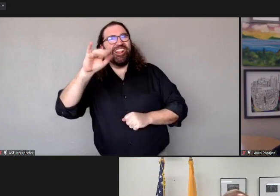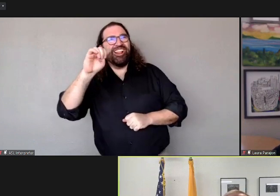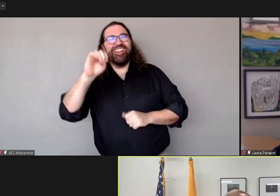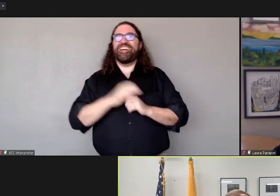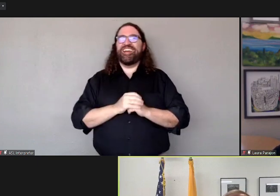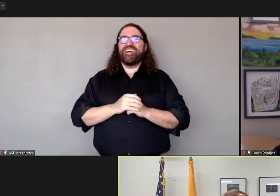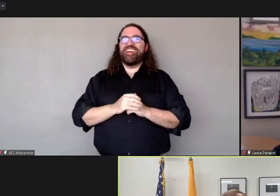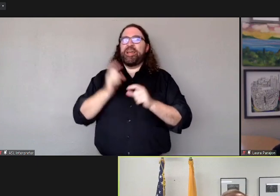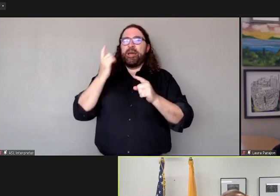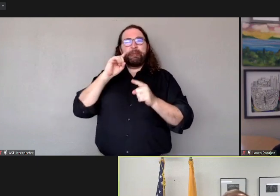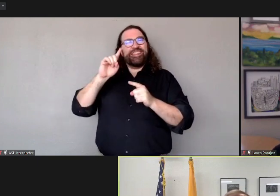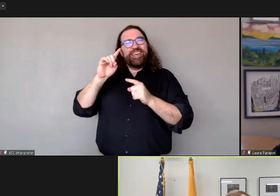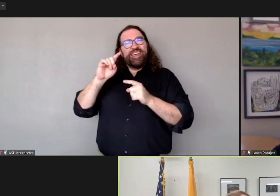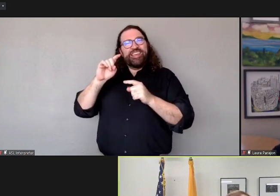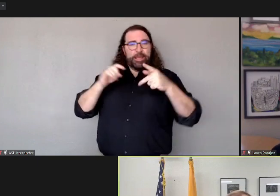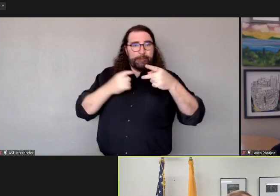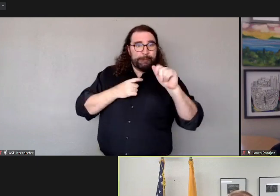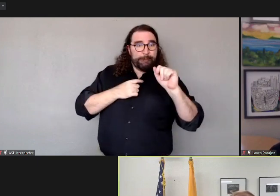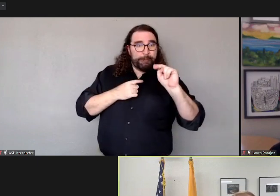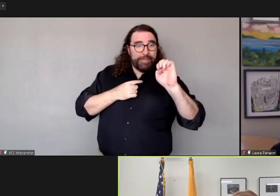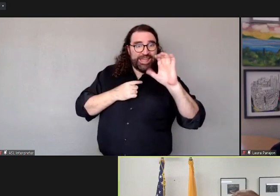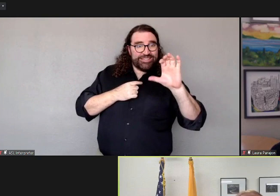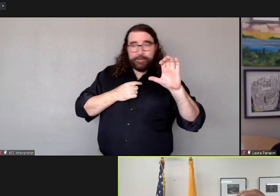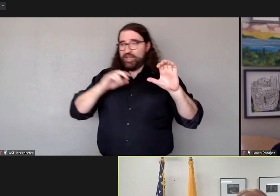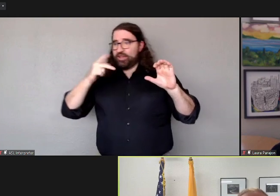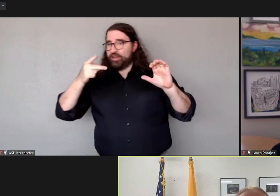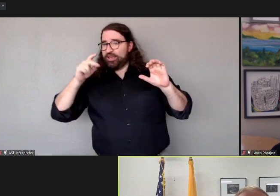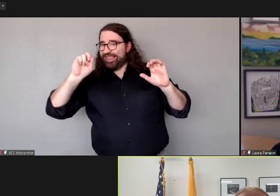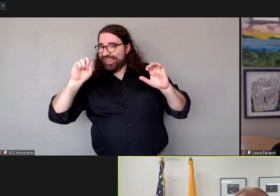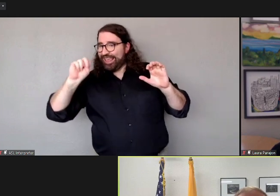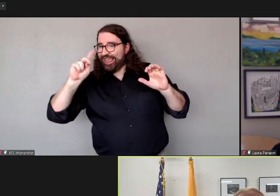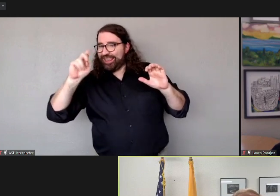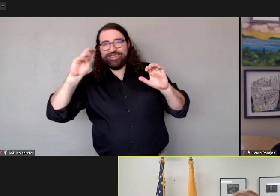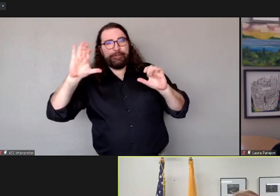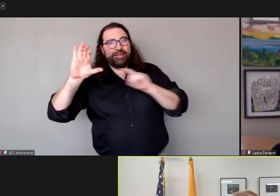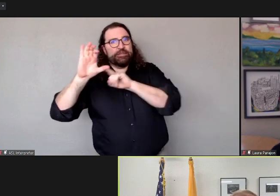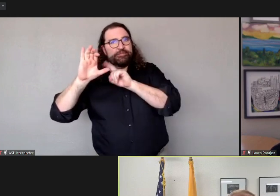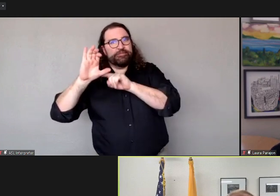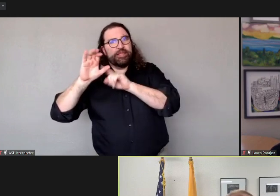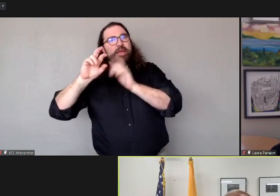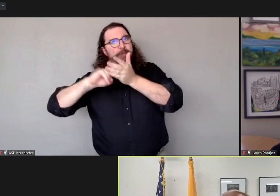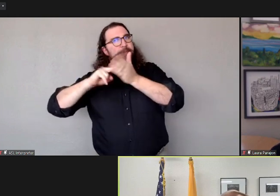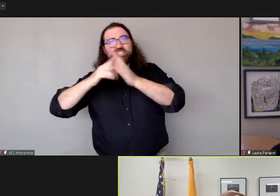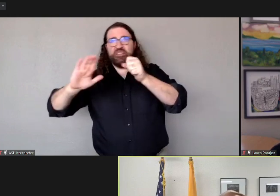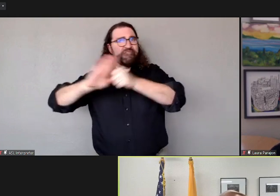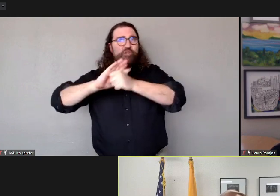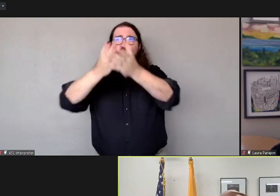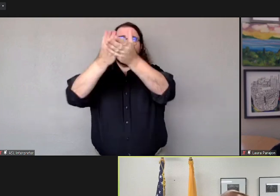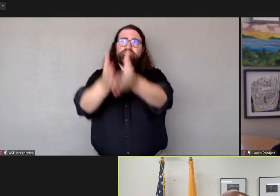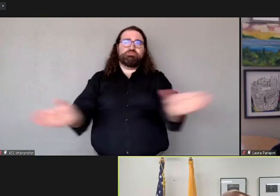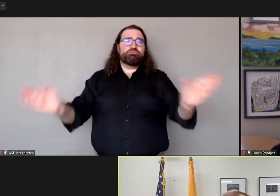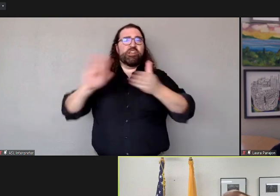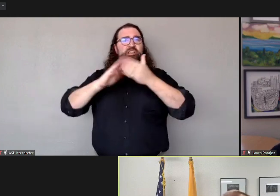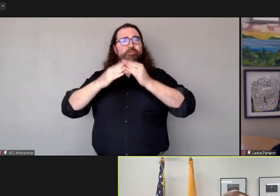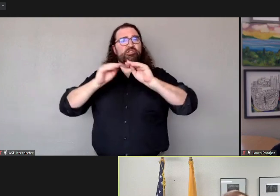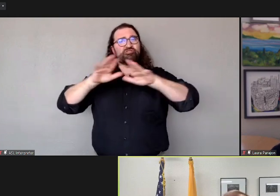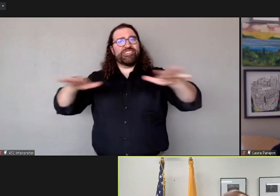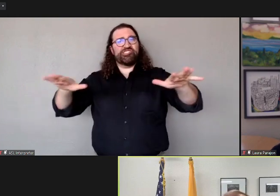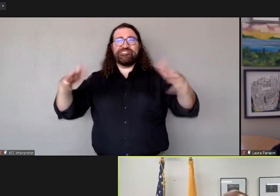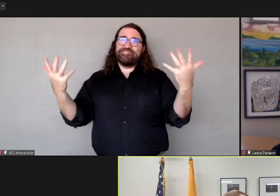an endemic state just means you have widespread community transmission, which we've had since the beginning of the pandemic.